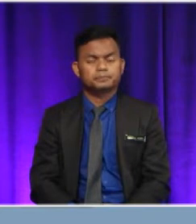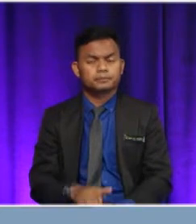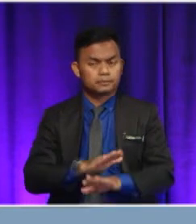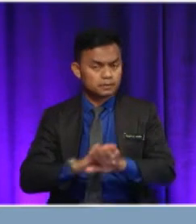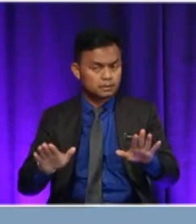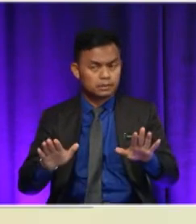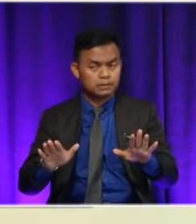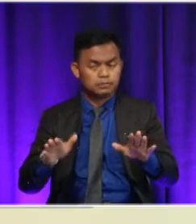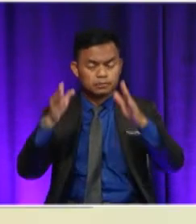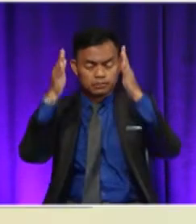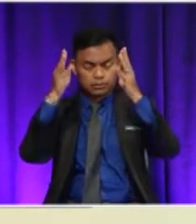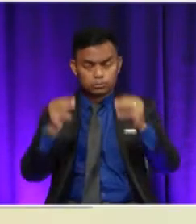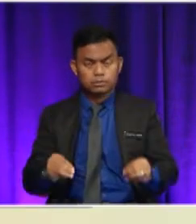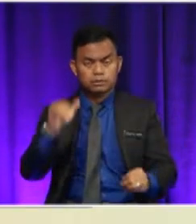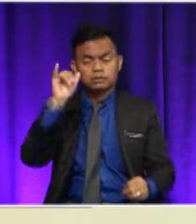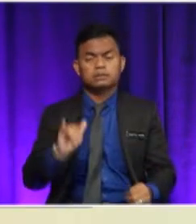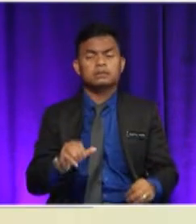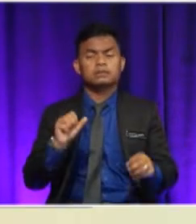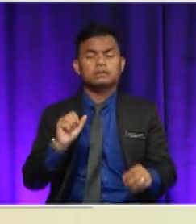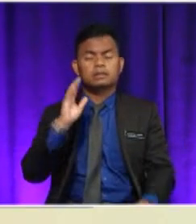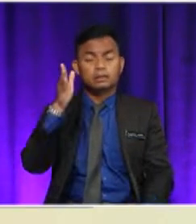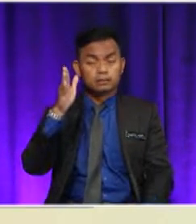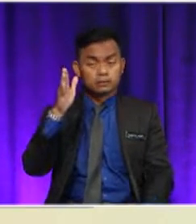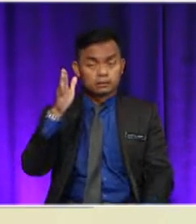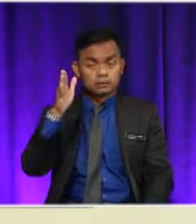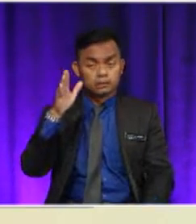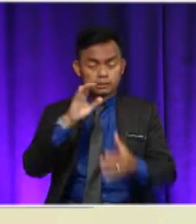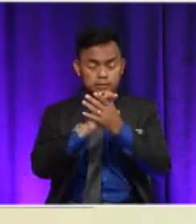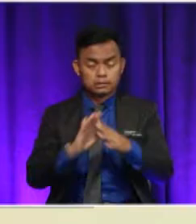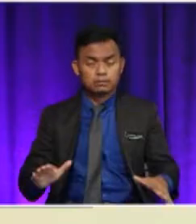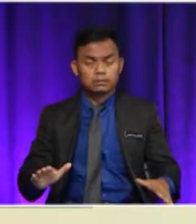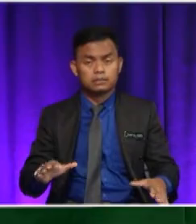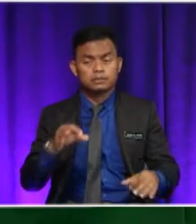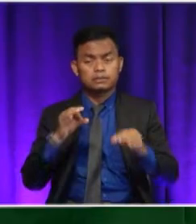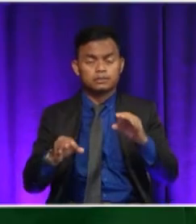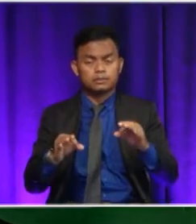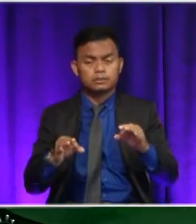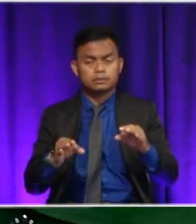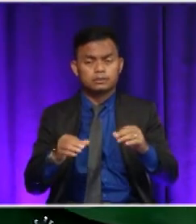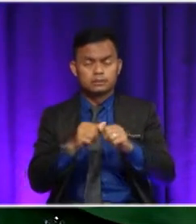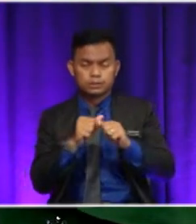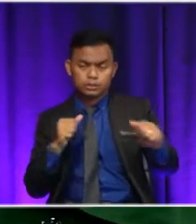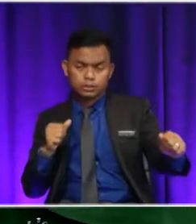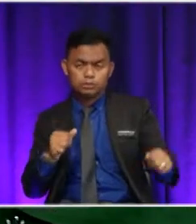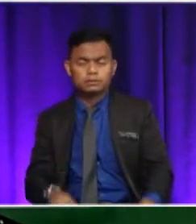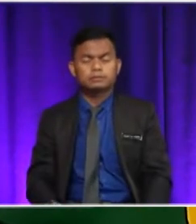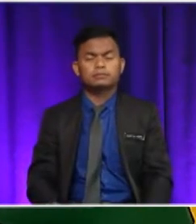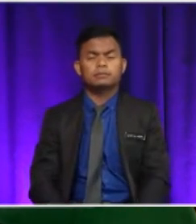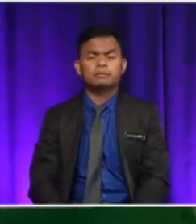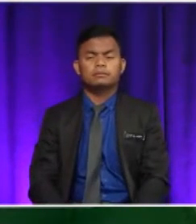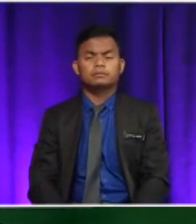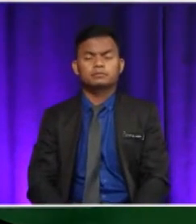survive such a long and dangerous journey. Okay, so let's look, for viewers at home, let's look at the